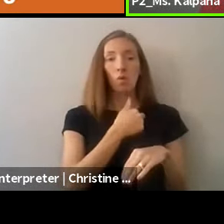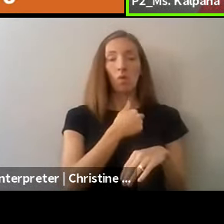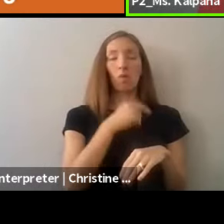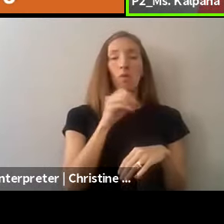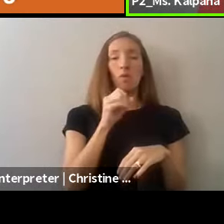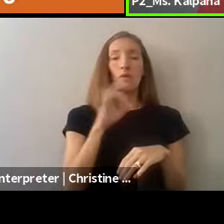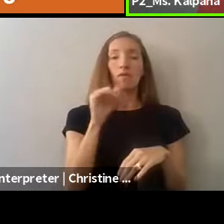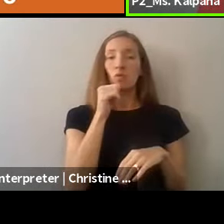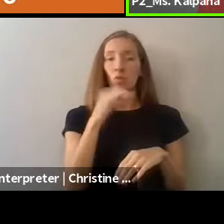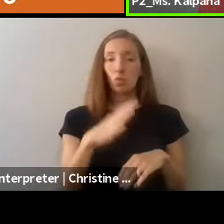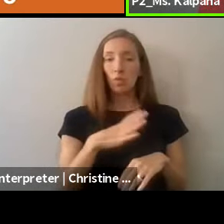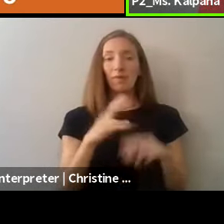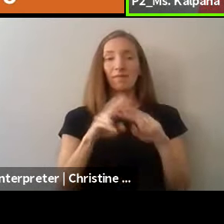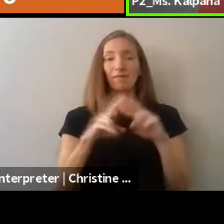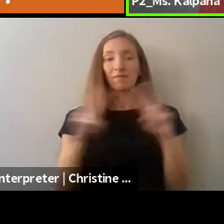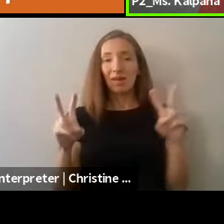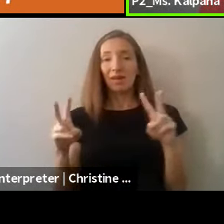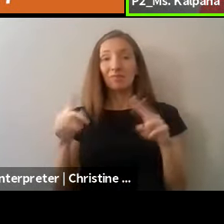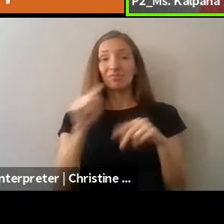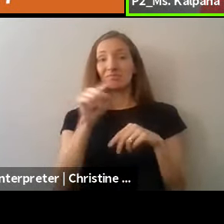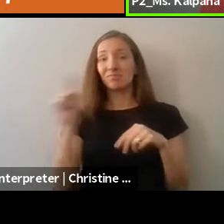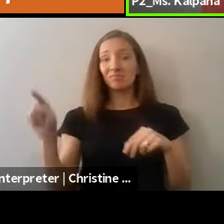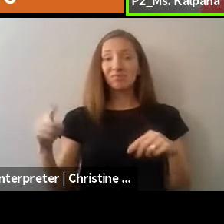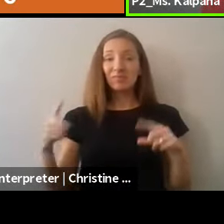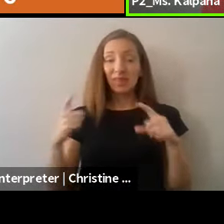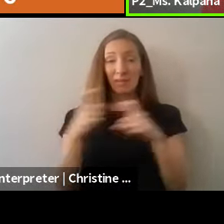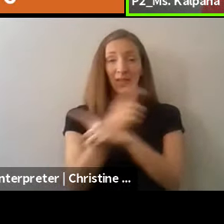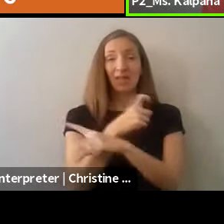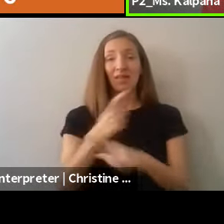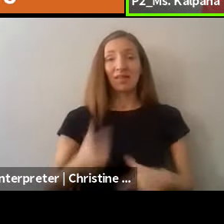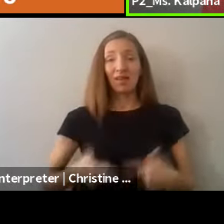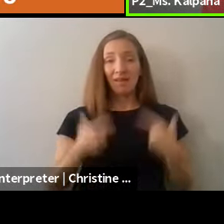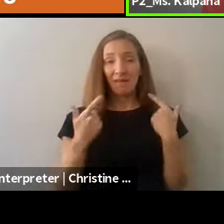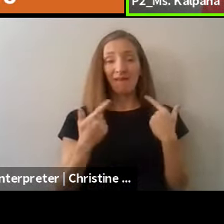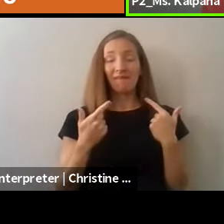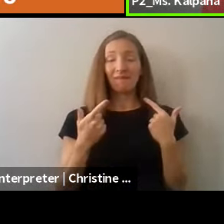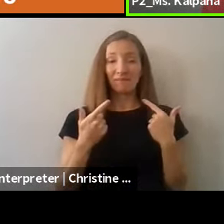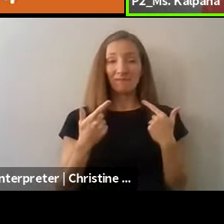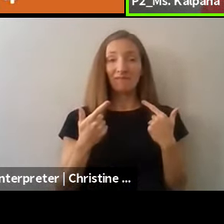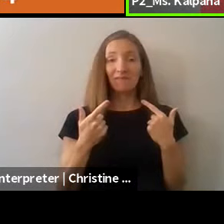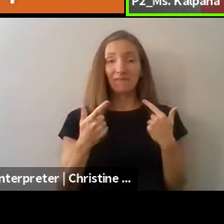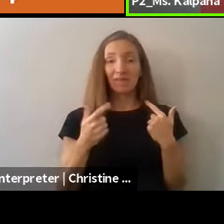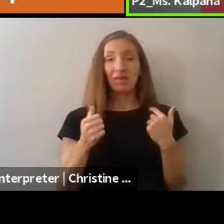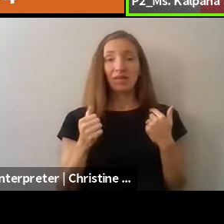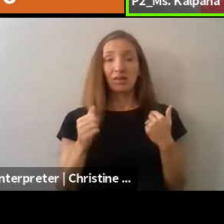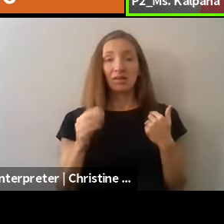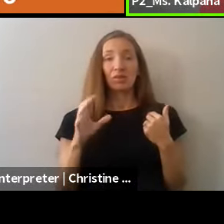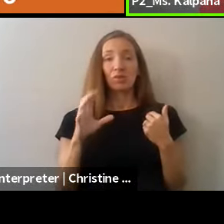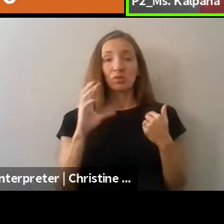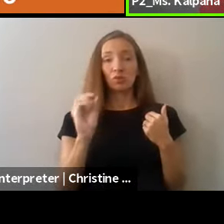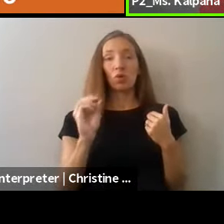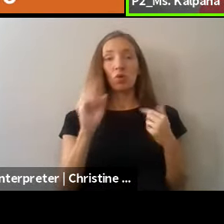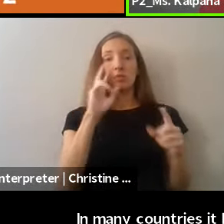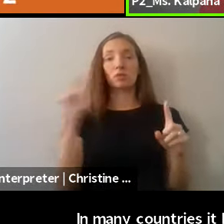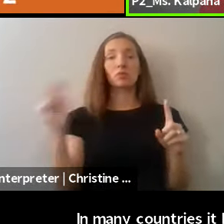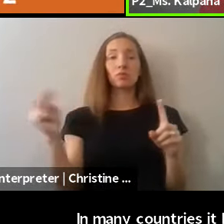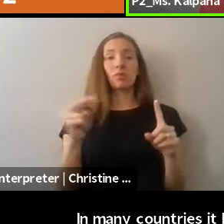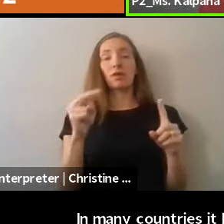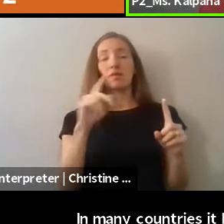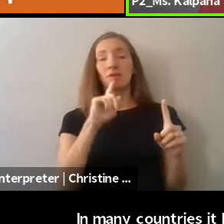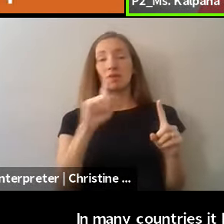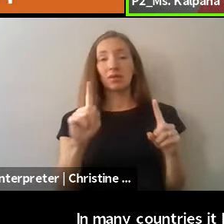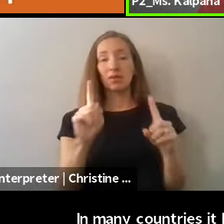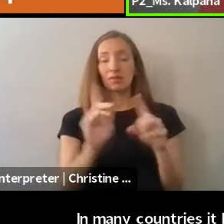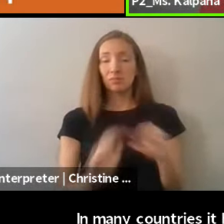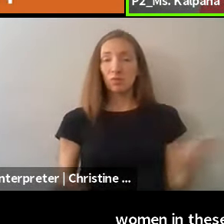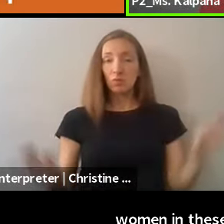complex lives, marginalities, and vulnerabilities. Therefore, an intersectional perspective is crucial to